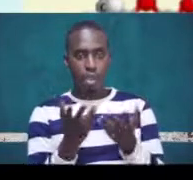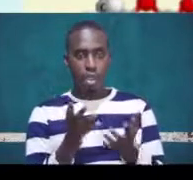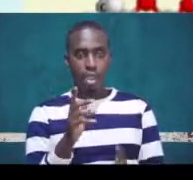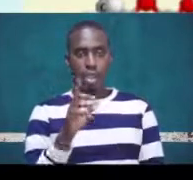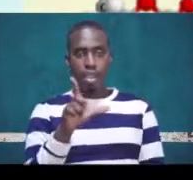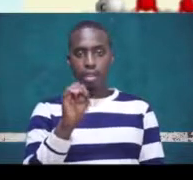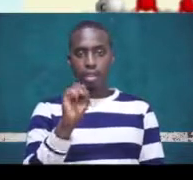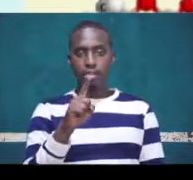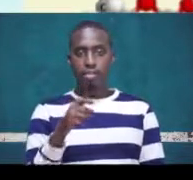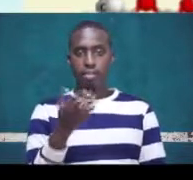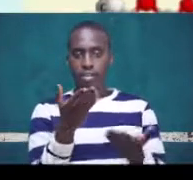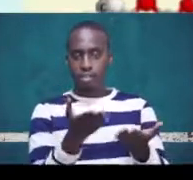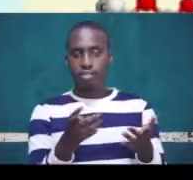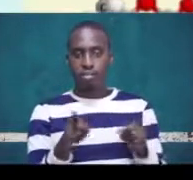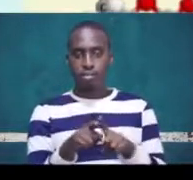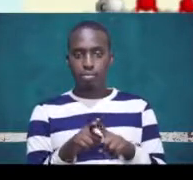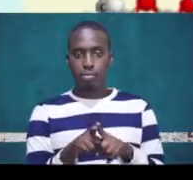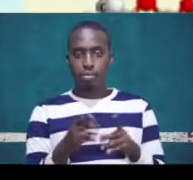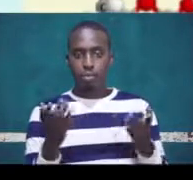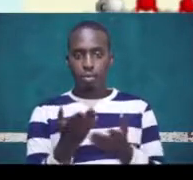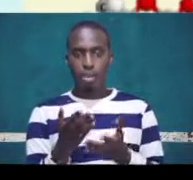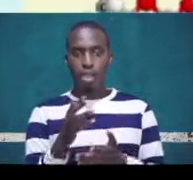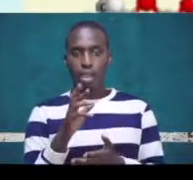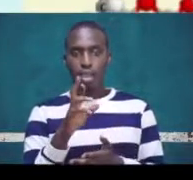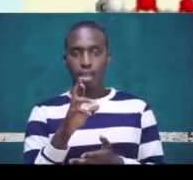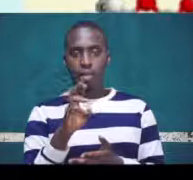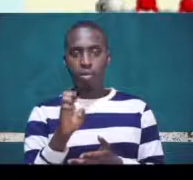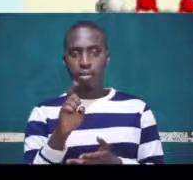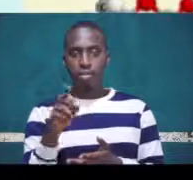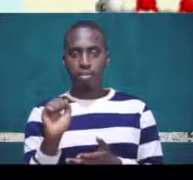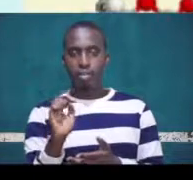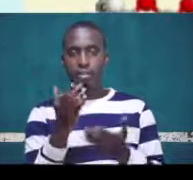is and on the ribose sugar where the laser is.